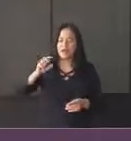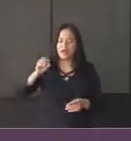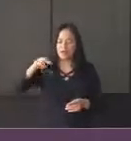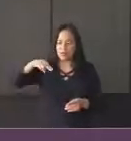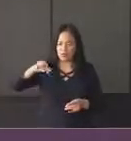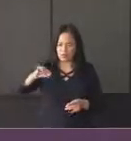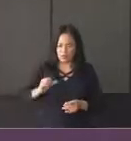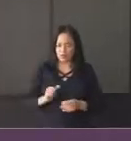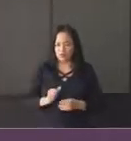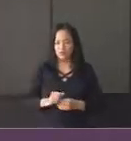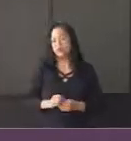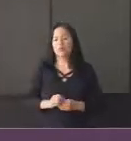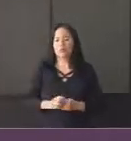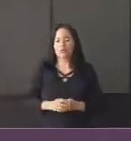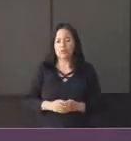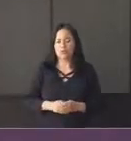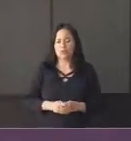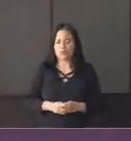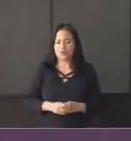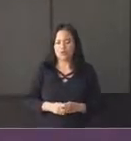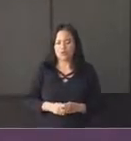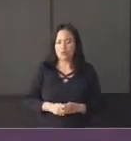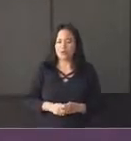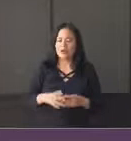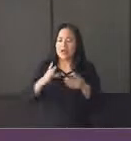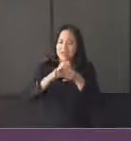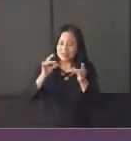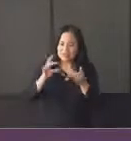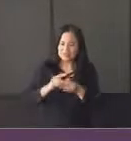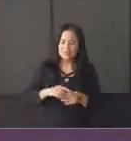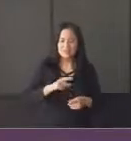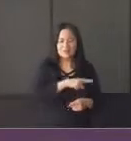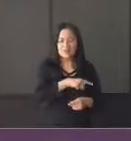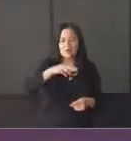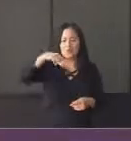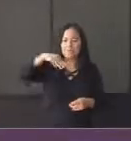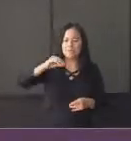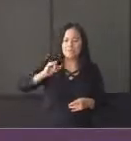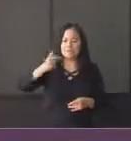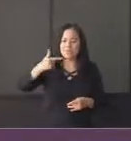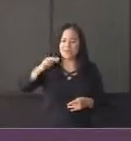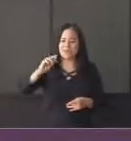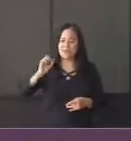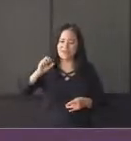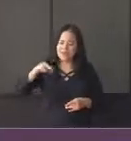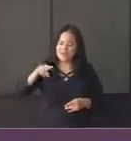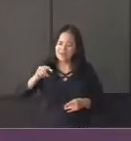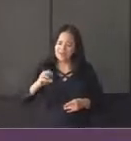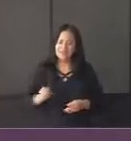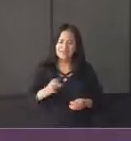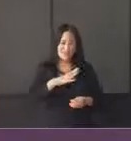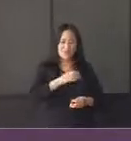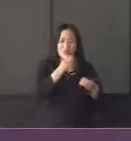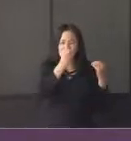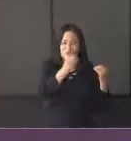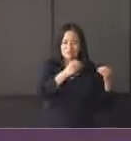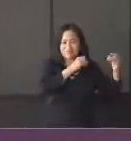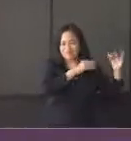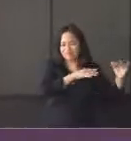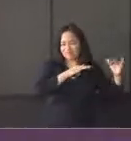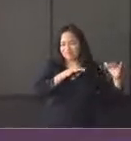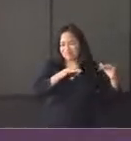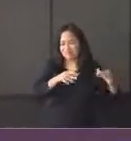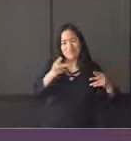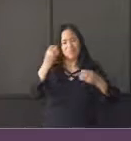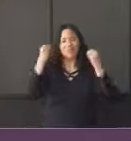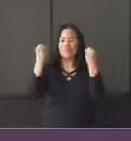said in his introduction, to serve people in a situation in mobility, migrants, refugees, we have many challenges, and